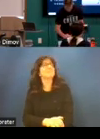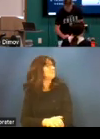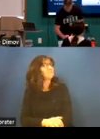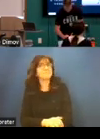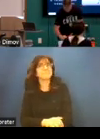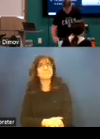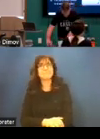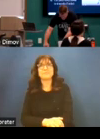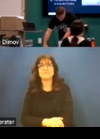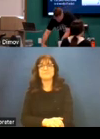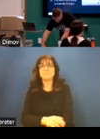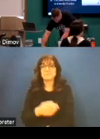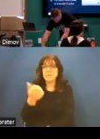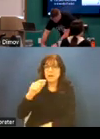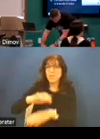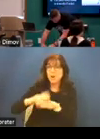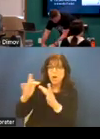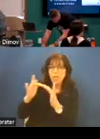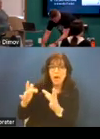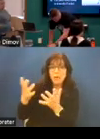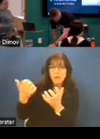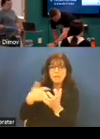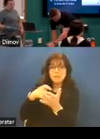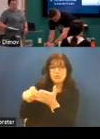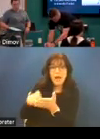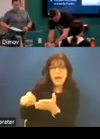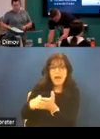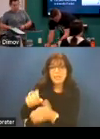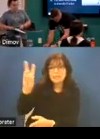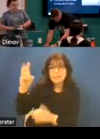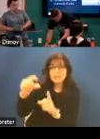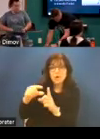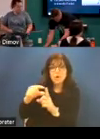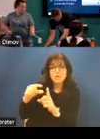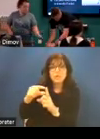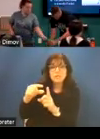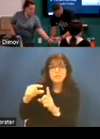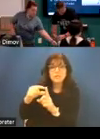Is there anybody else online that wants us to write their 6 words? Put them up. Kind.